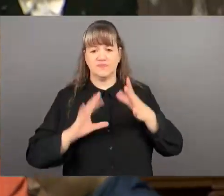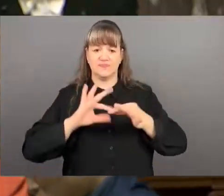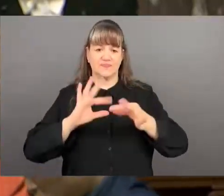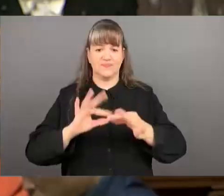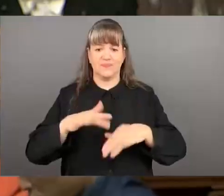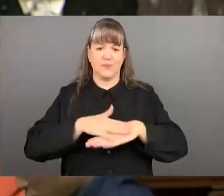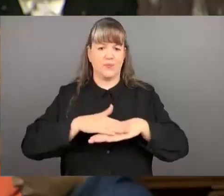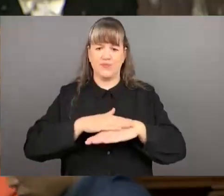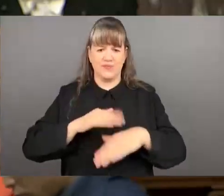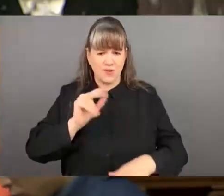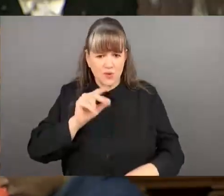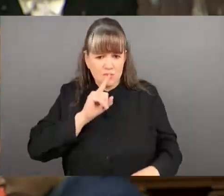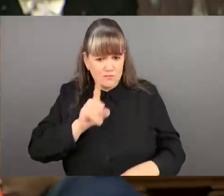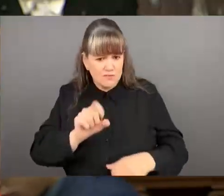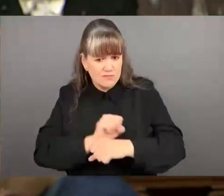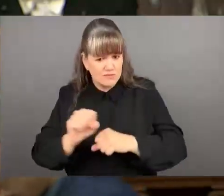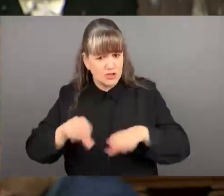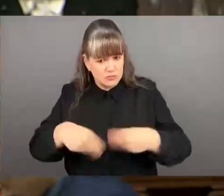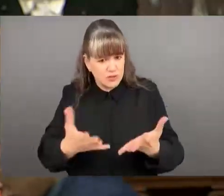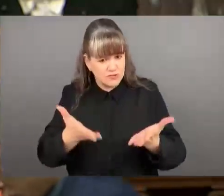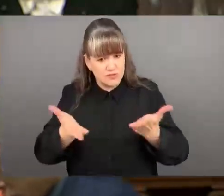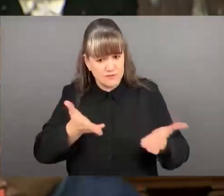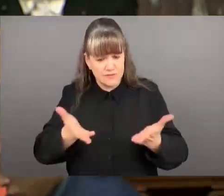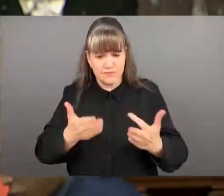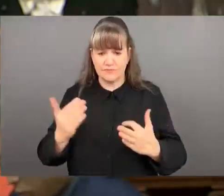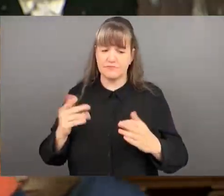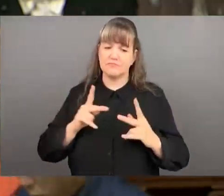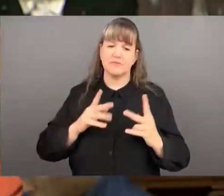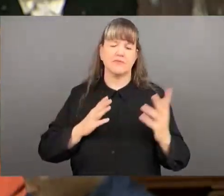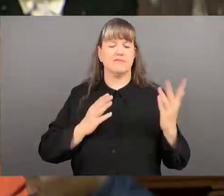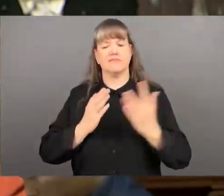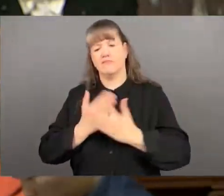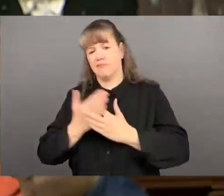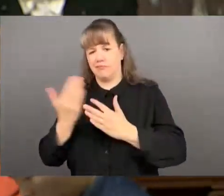delivered Members. on the ground now.